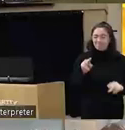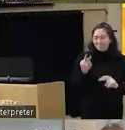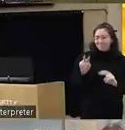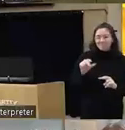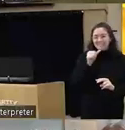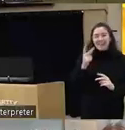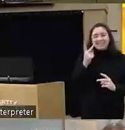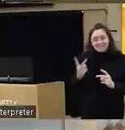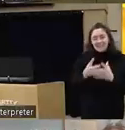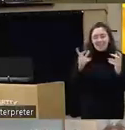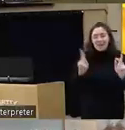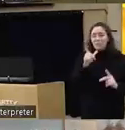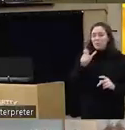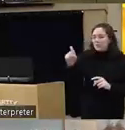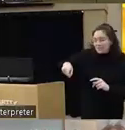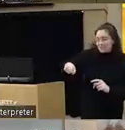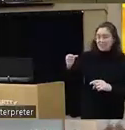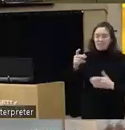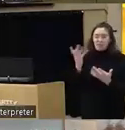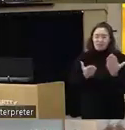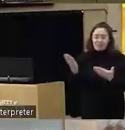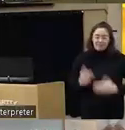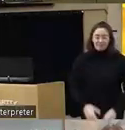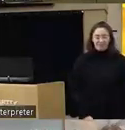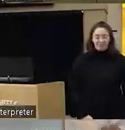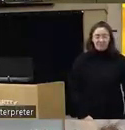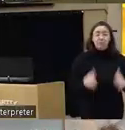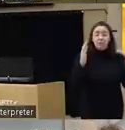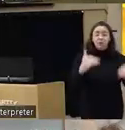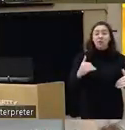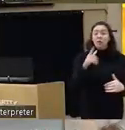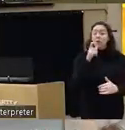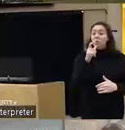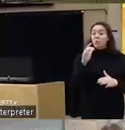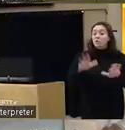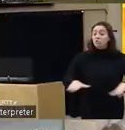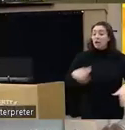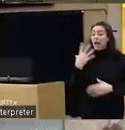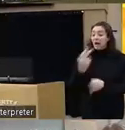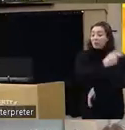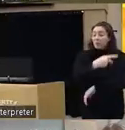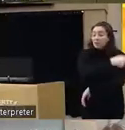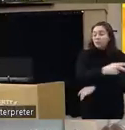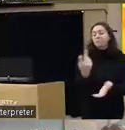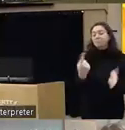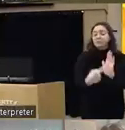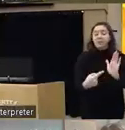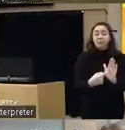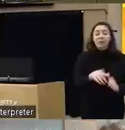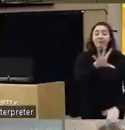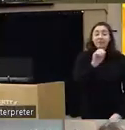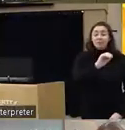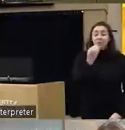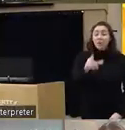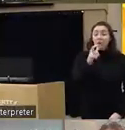the people that are in need. We also have some challenges in outpatient utilization. So for example, 50% of those who